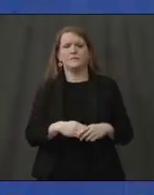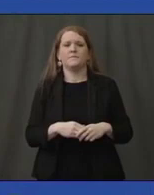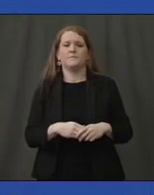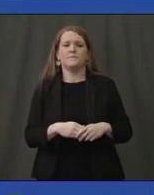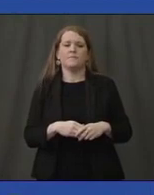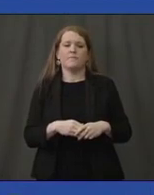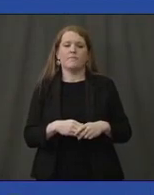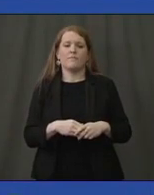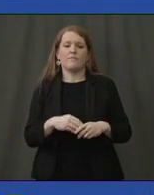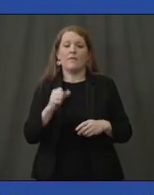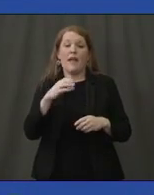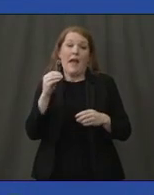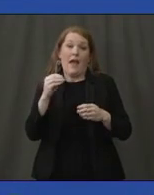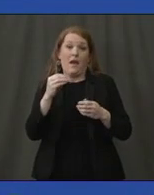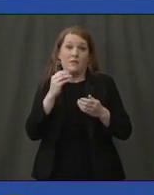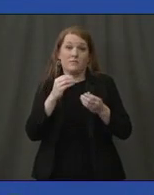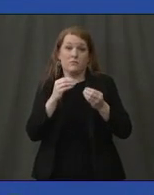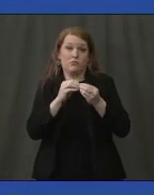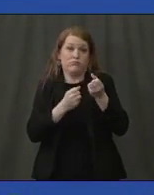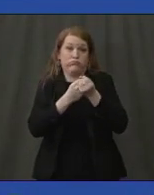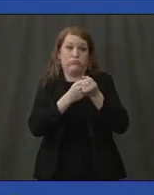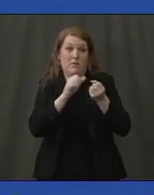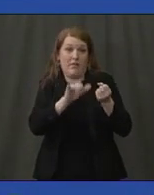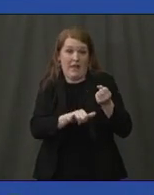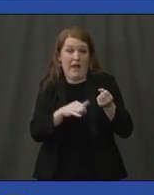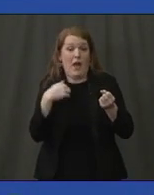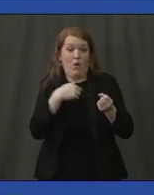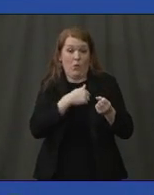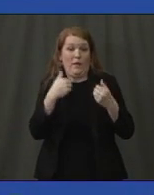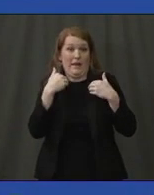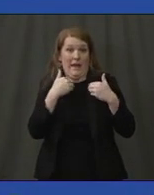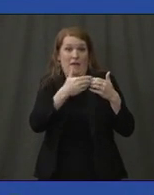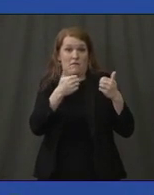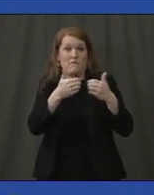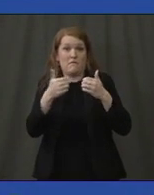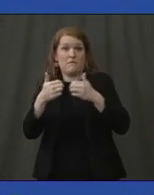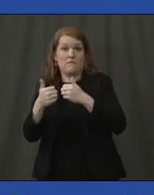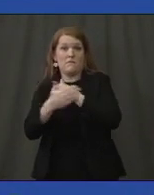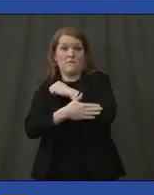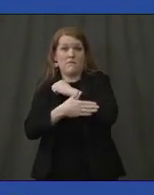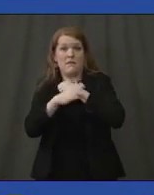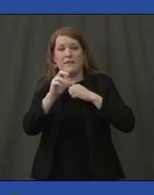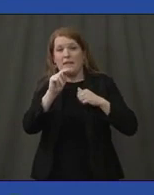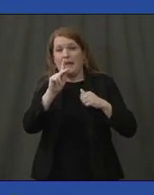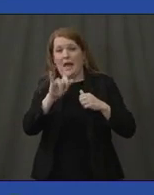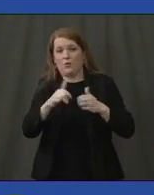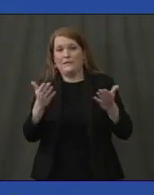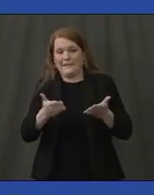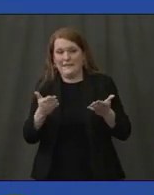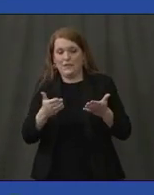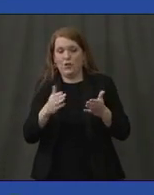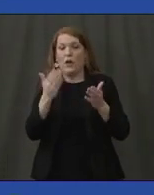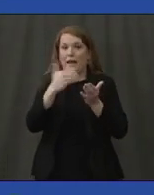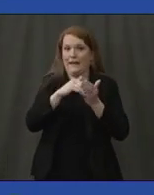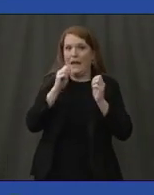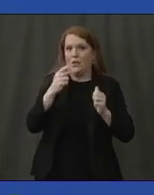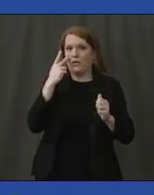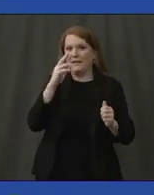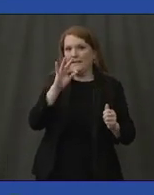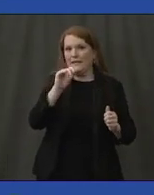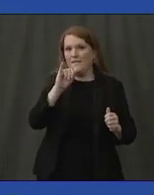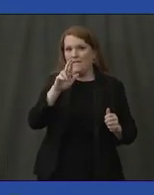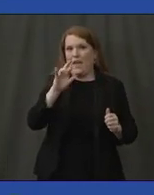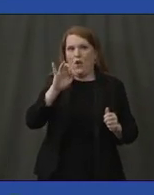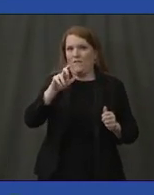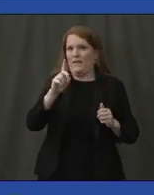issue here for you to look at, positive cases by county. Again, you can see Fairfield is leading the